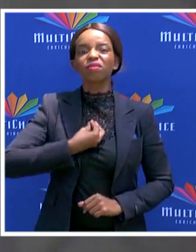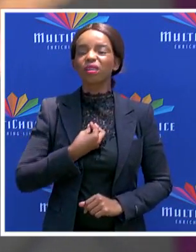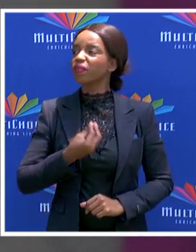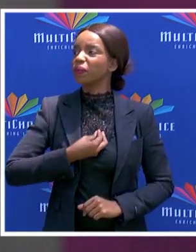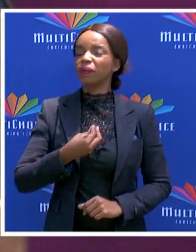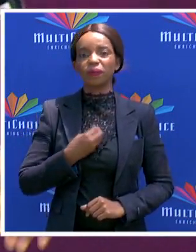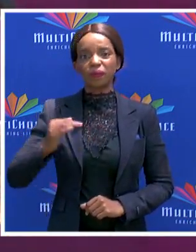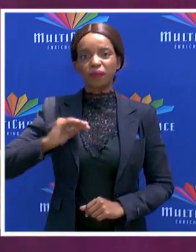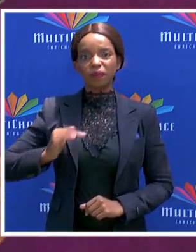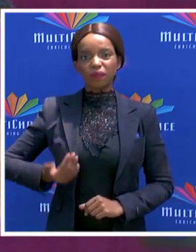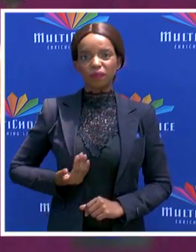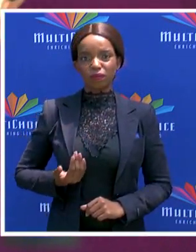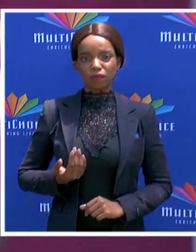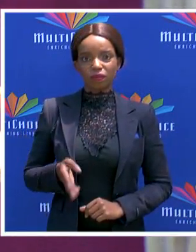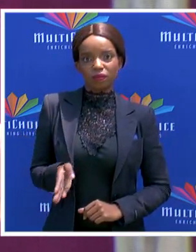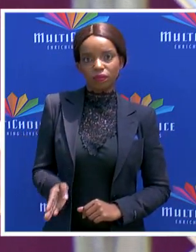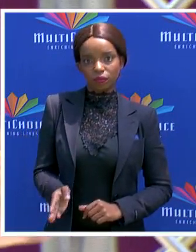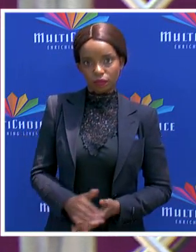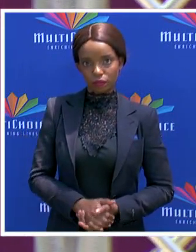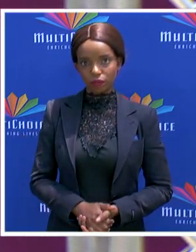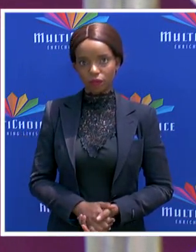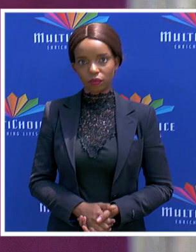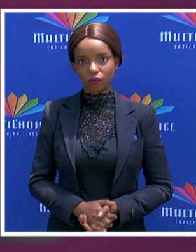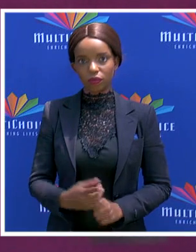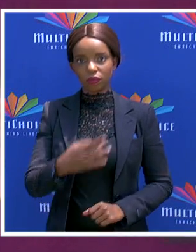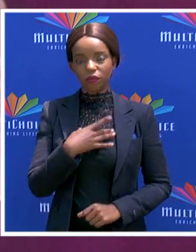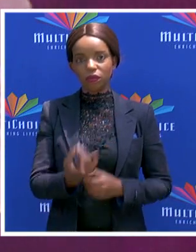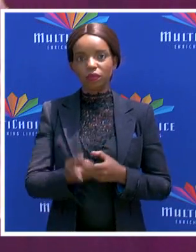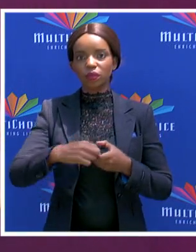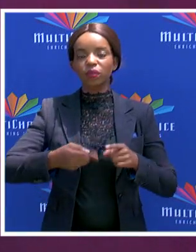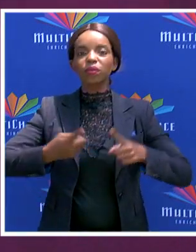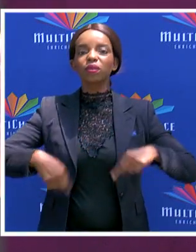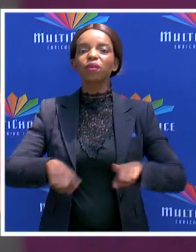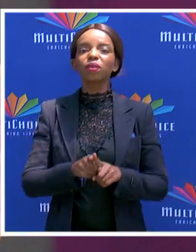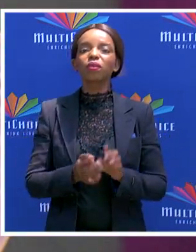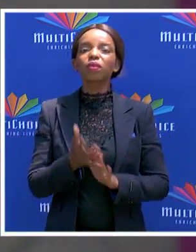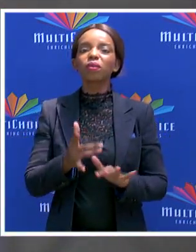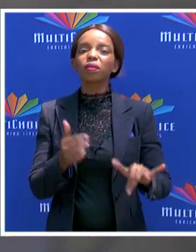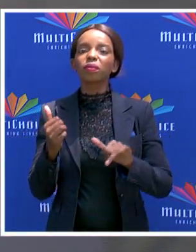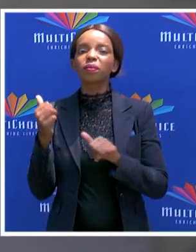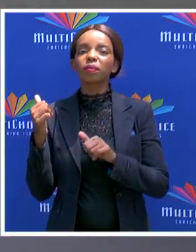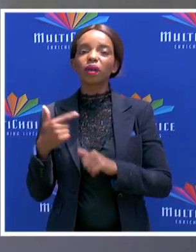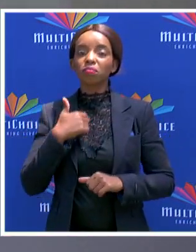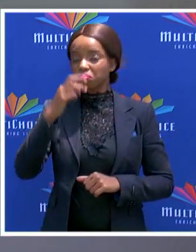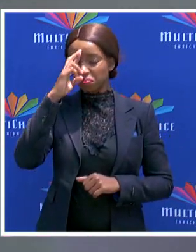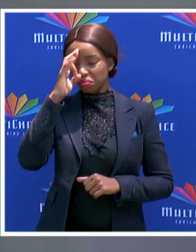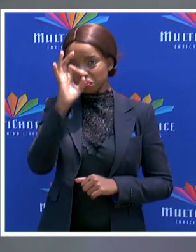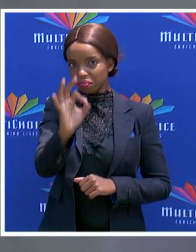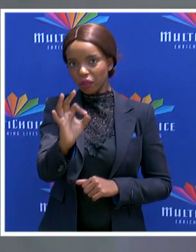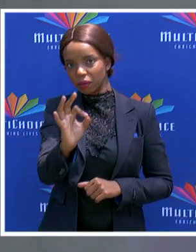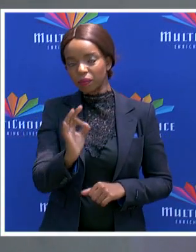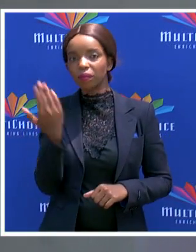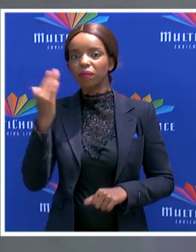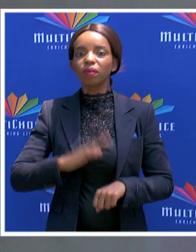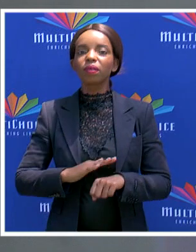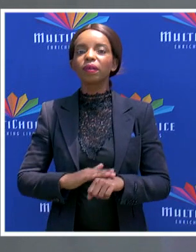My relationship, and I'm going to give my age here. My relationship with Multichoice goes back to open time. I don't know if you remember that, right? We